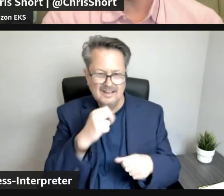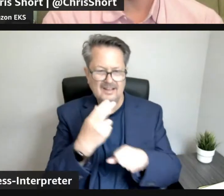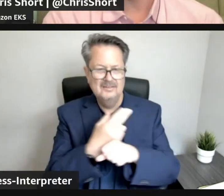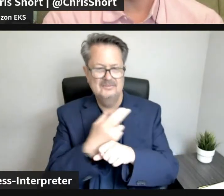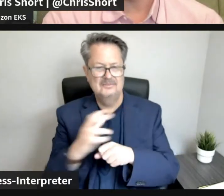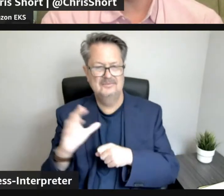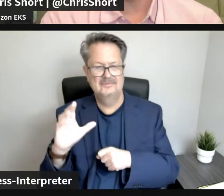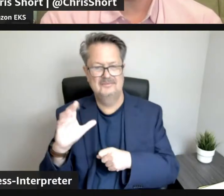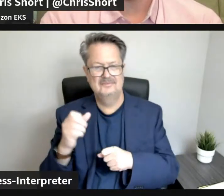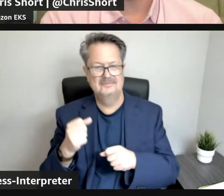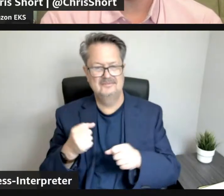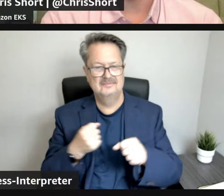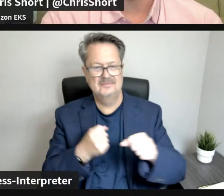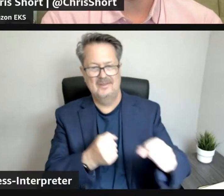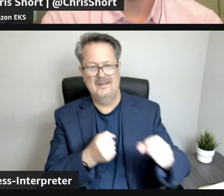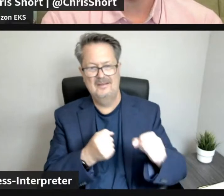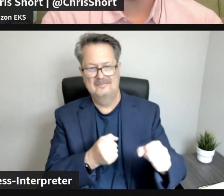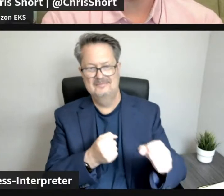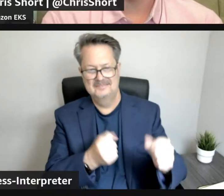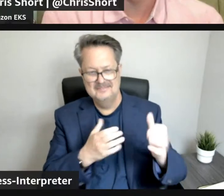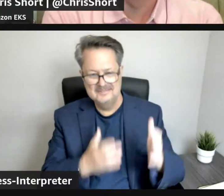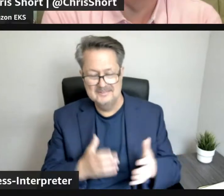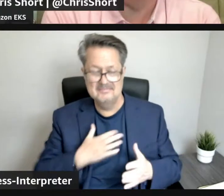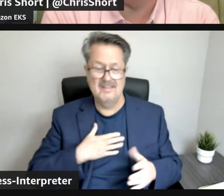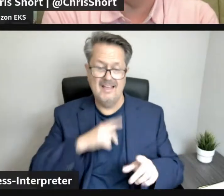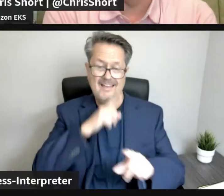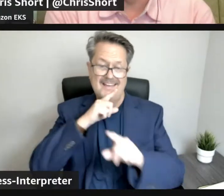to that is, if you're already happy with what you got.